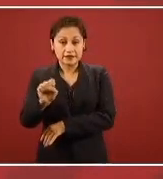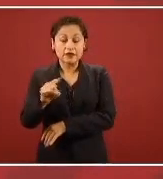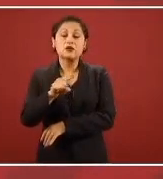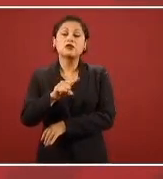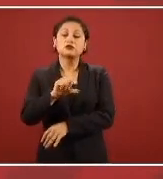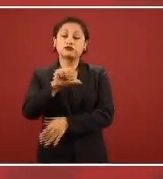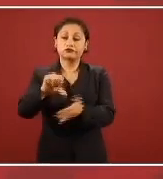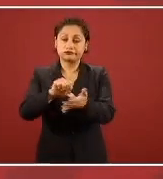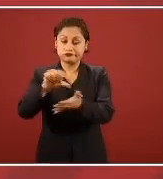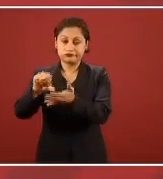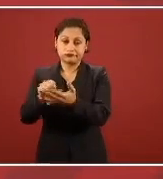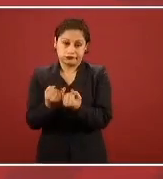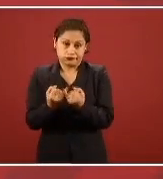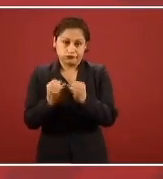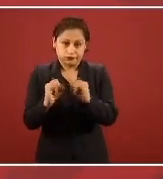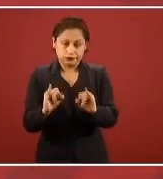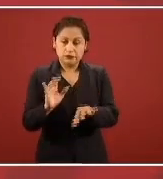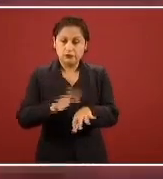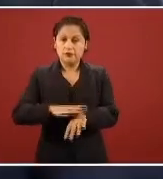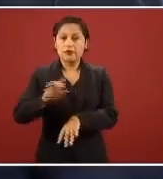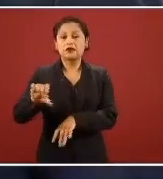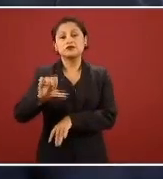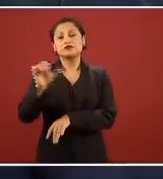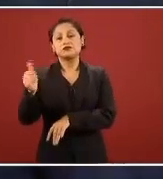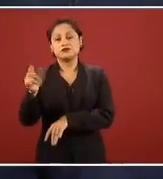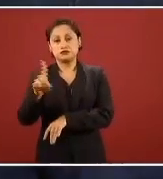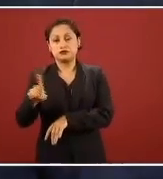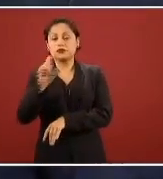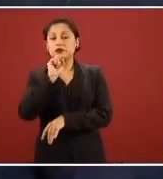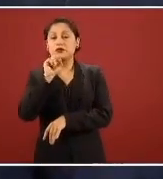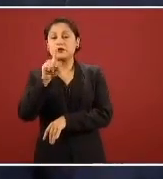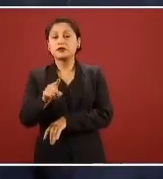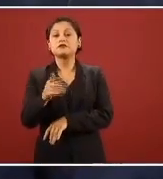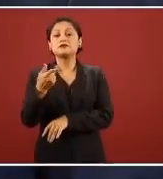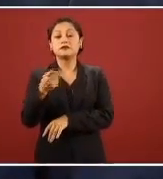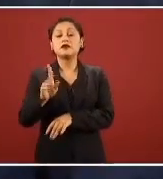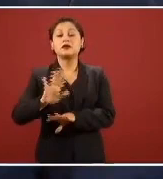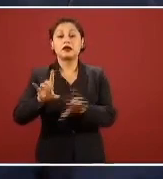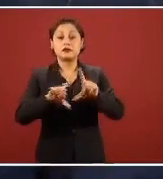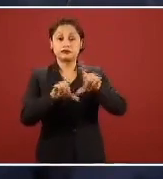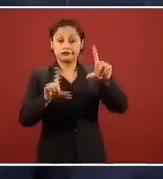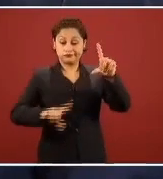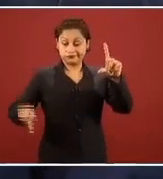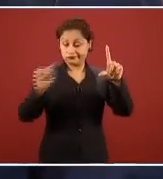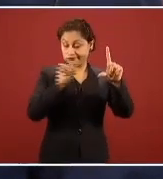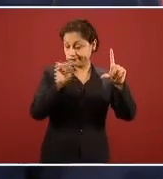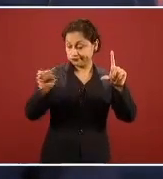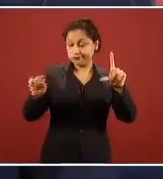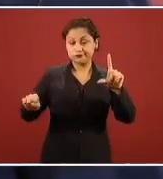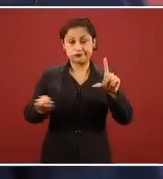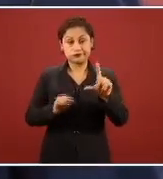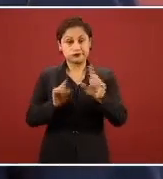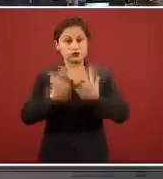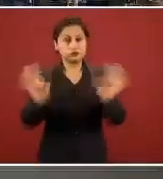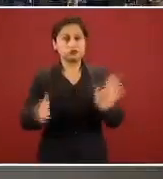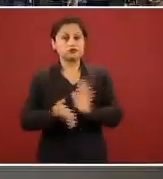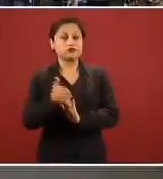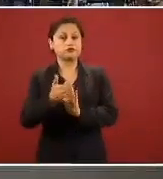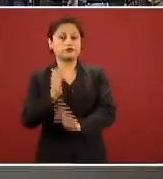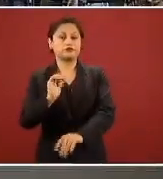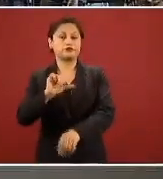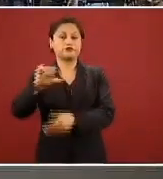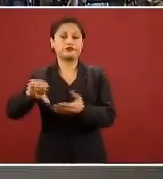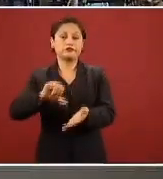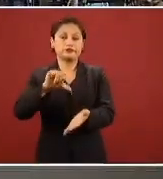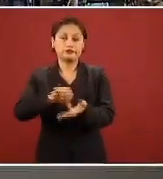más, but many more terminales have been finished within the country. Entonces, les vamos a informar sobre eso. So we'll be